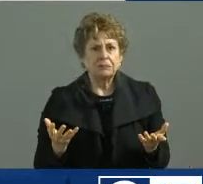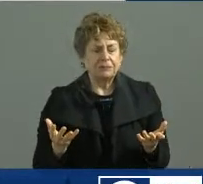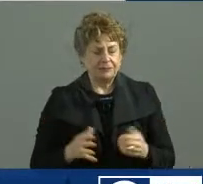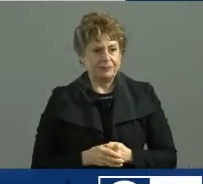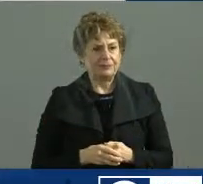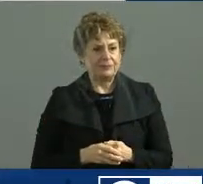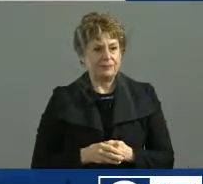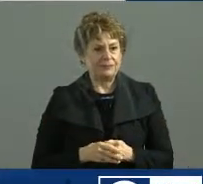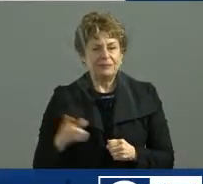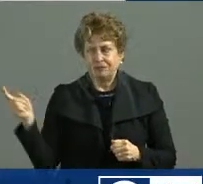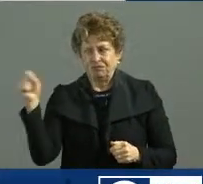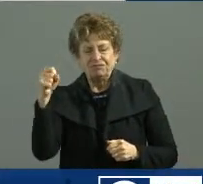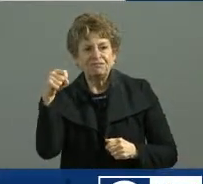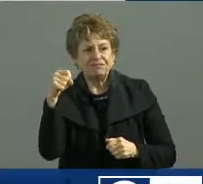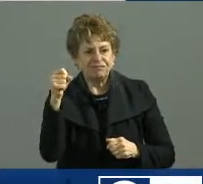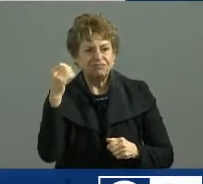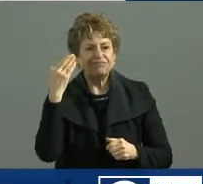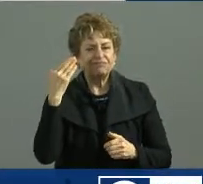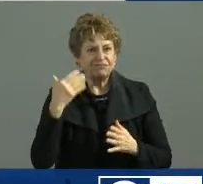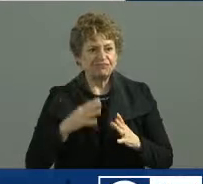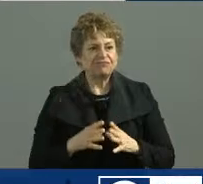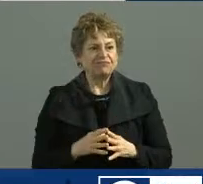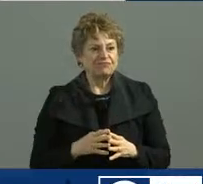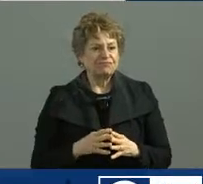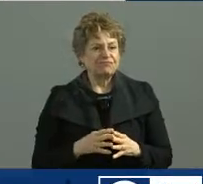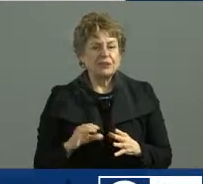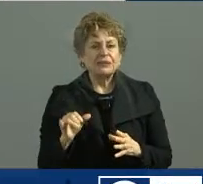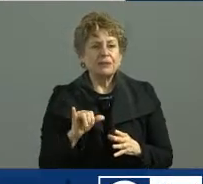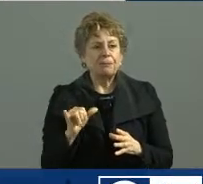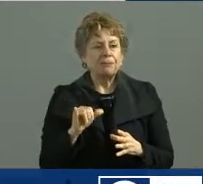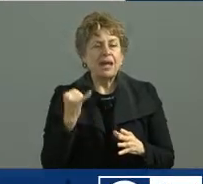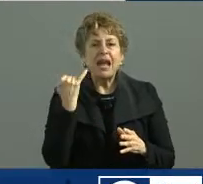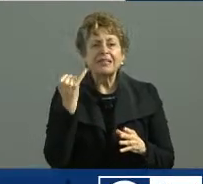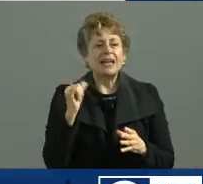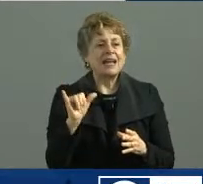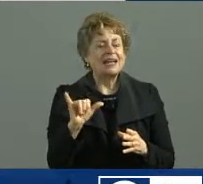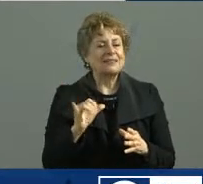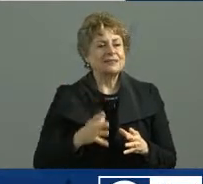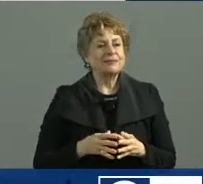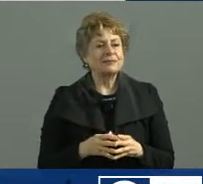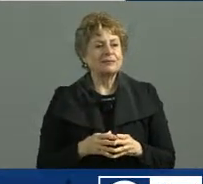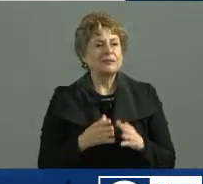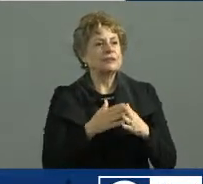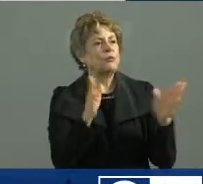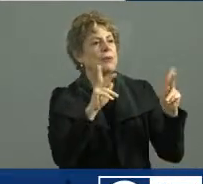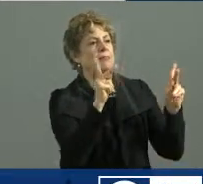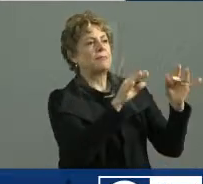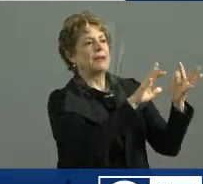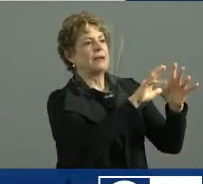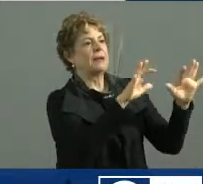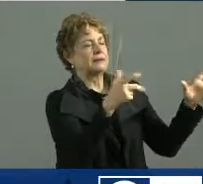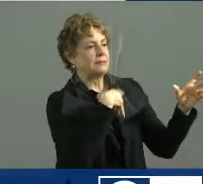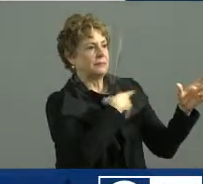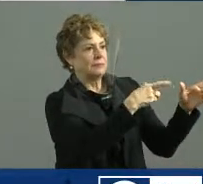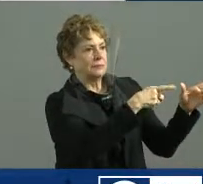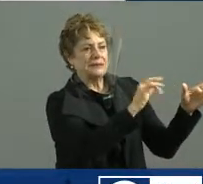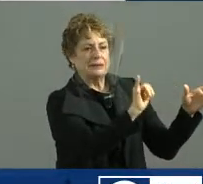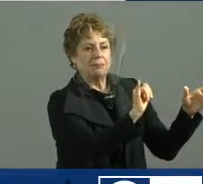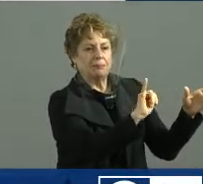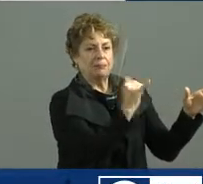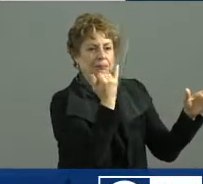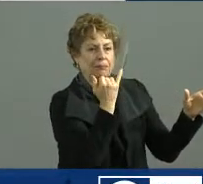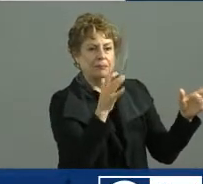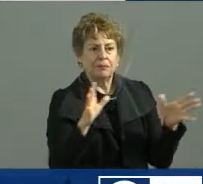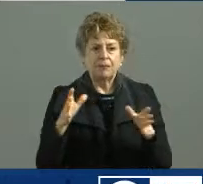our jail and prison populations just like we're treating the general population. So our healthcare workers